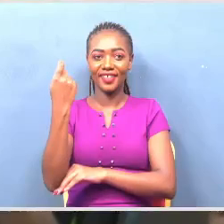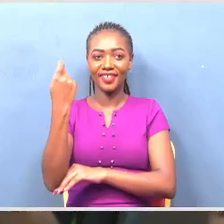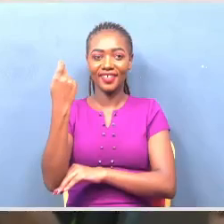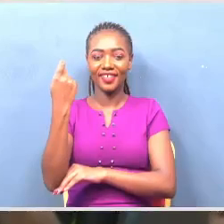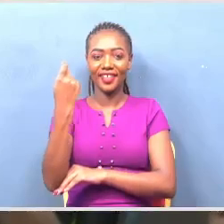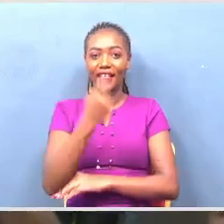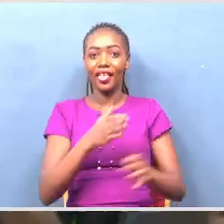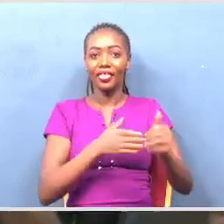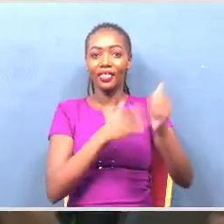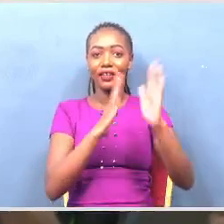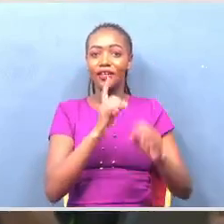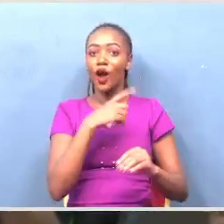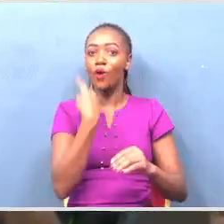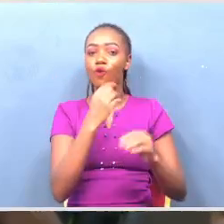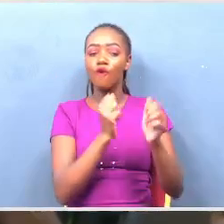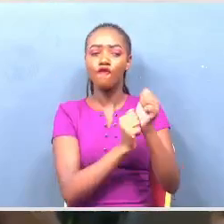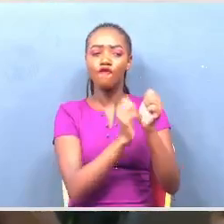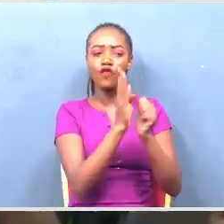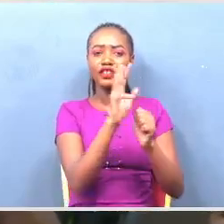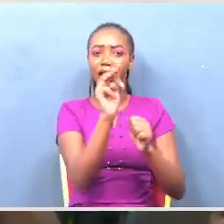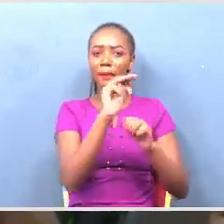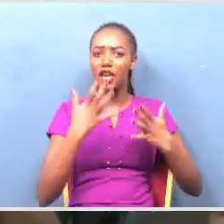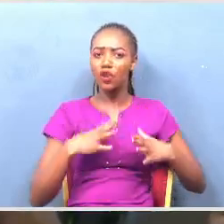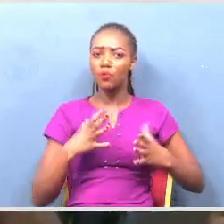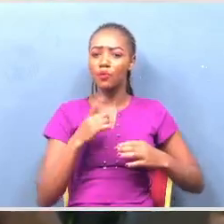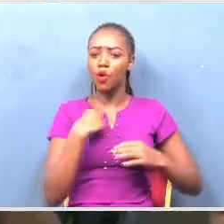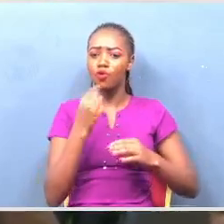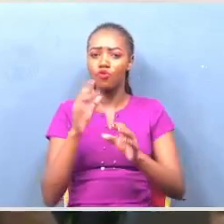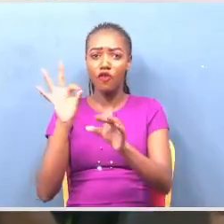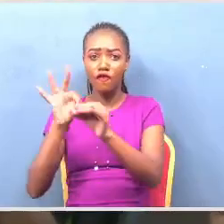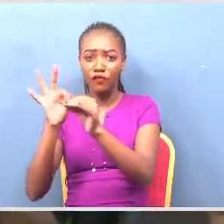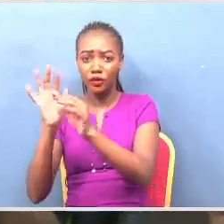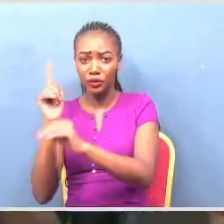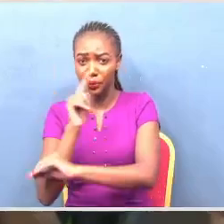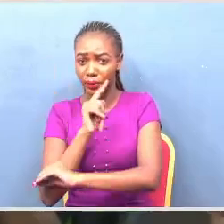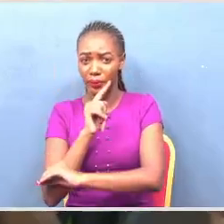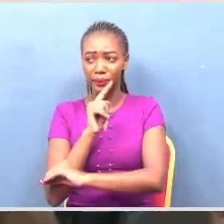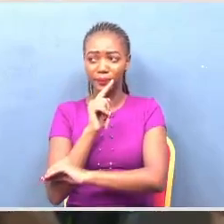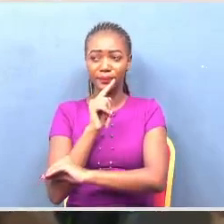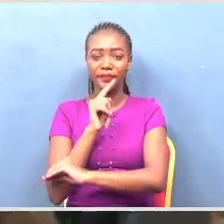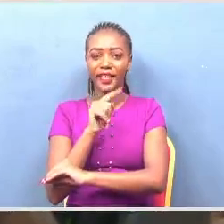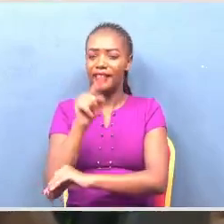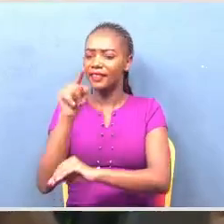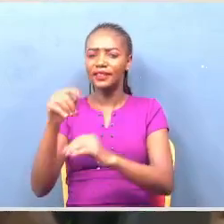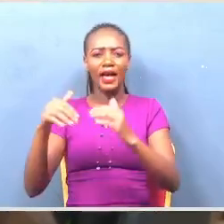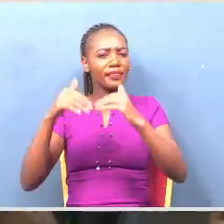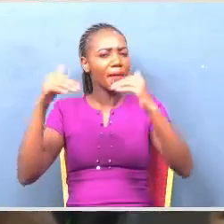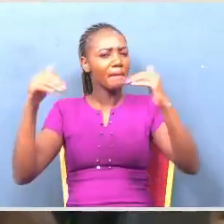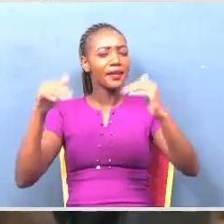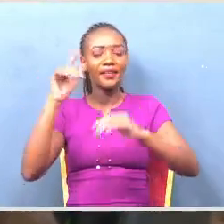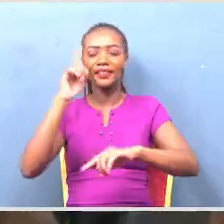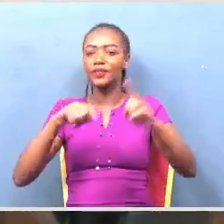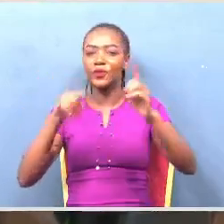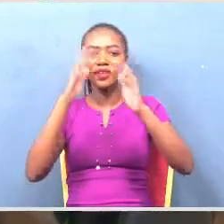led by the 14 million who turned up to vote, are the biggest winners.